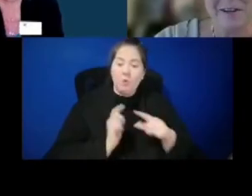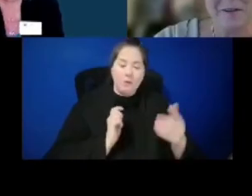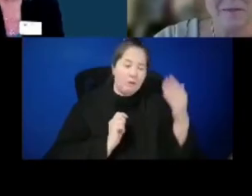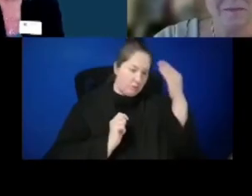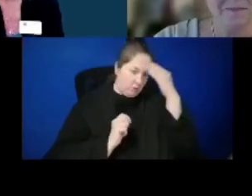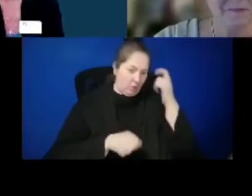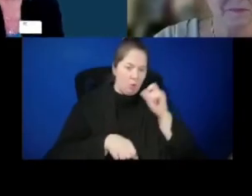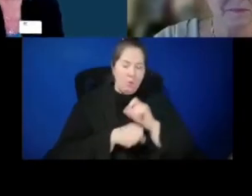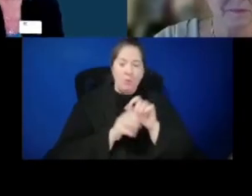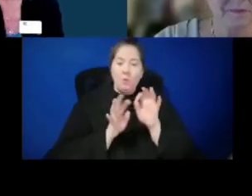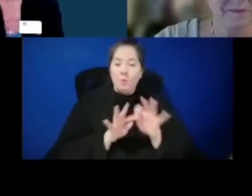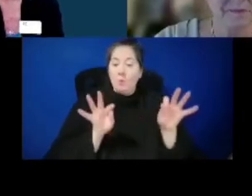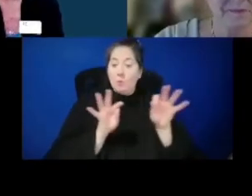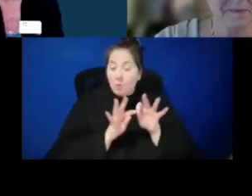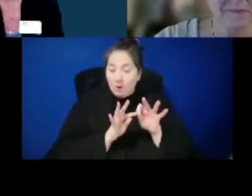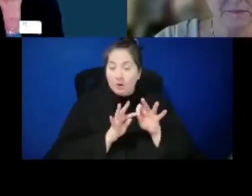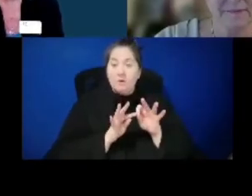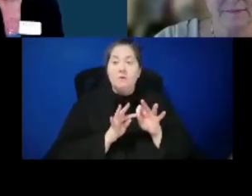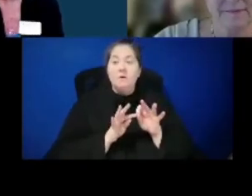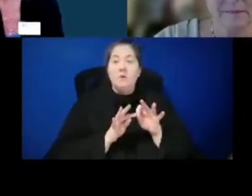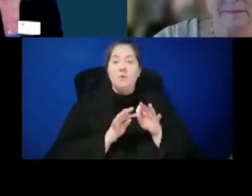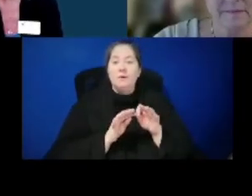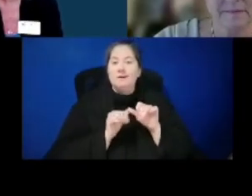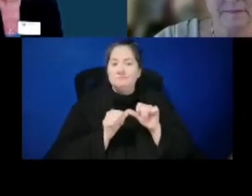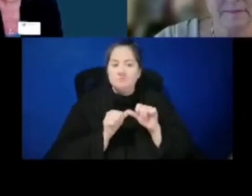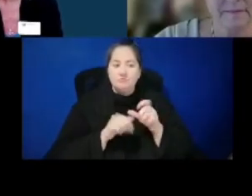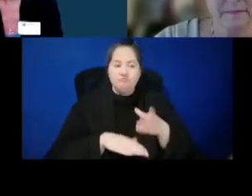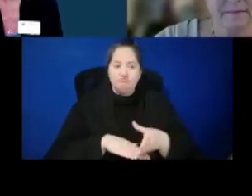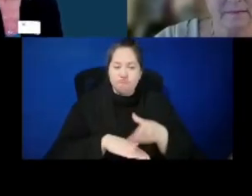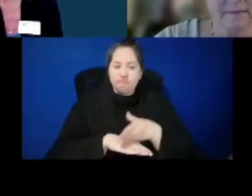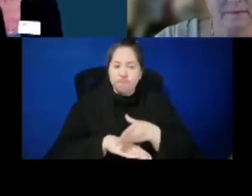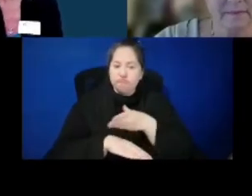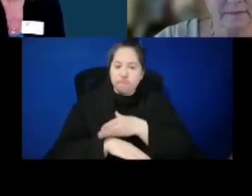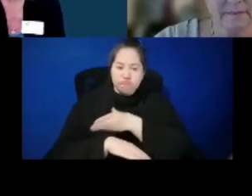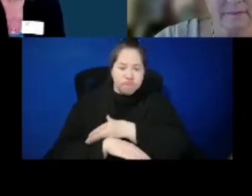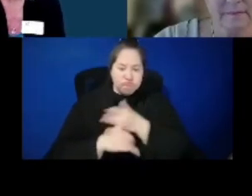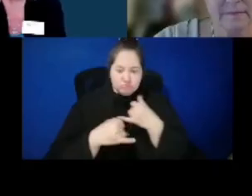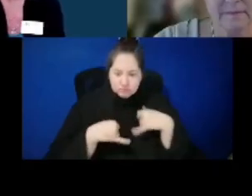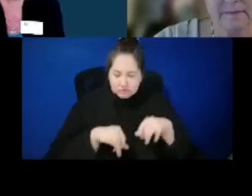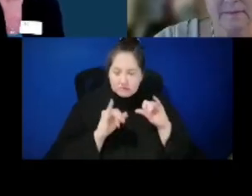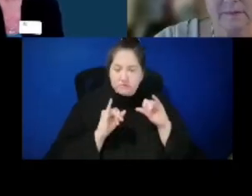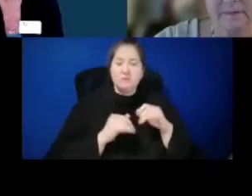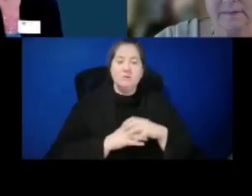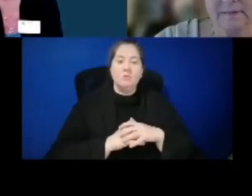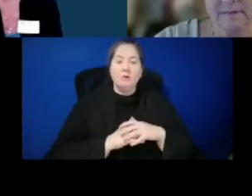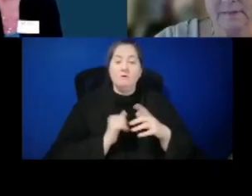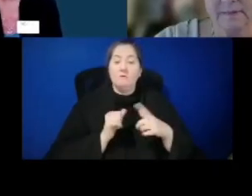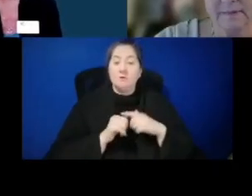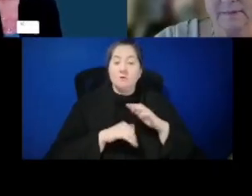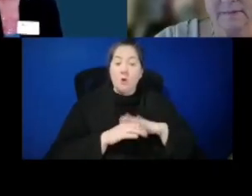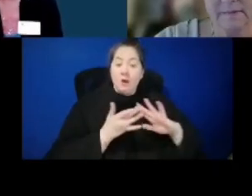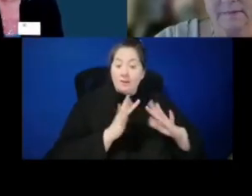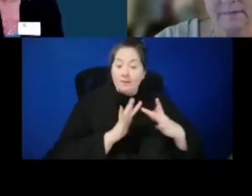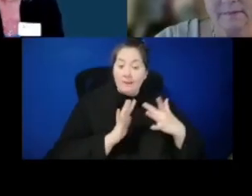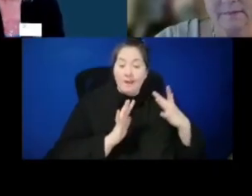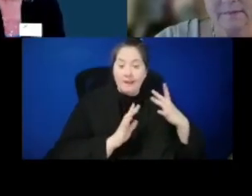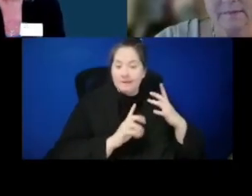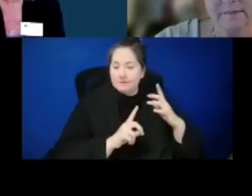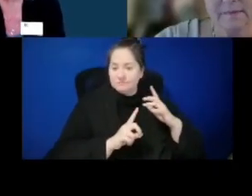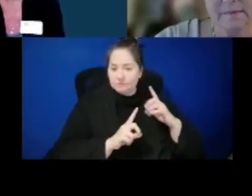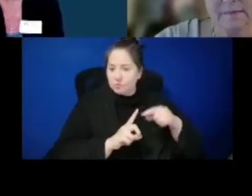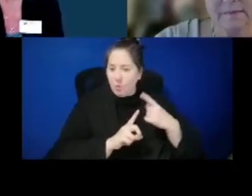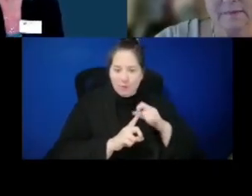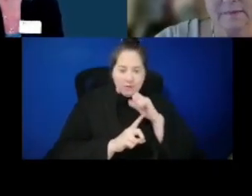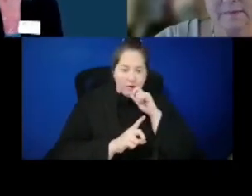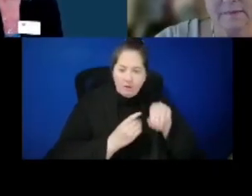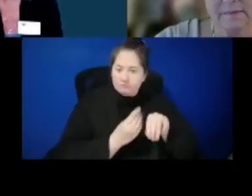this work is so important, and we continue to make improvements, like we said, where we first did online asynchronous, and now we know